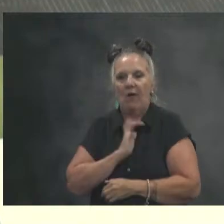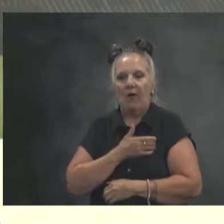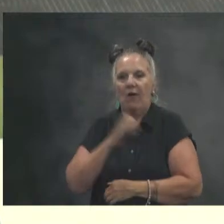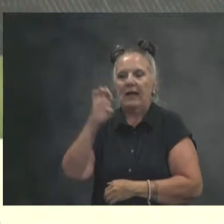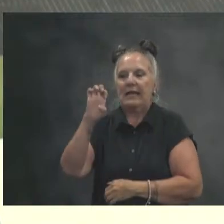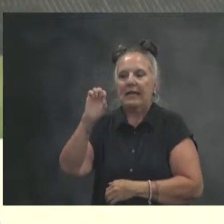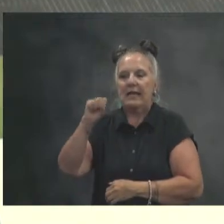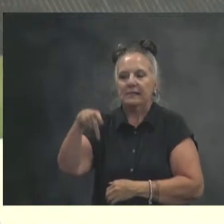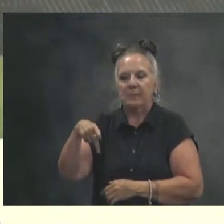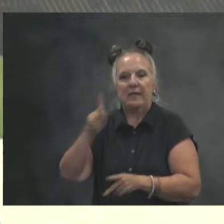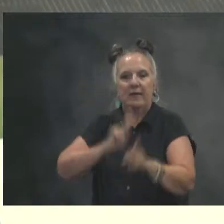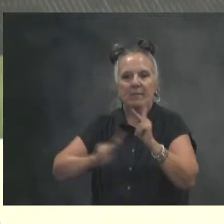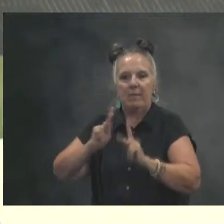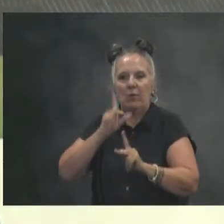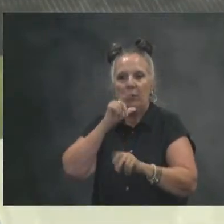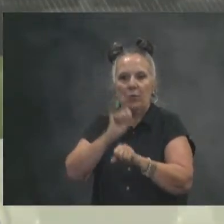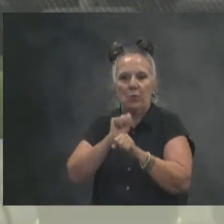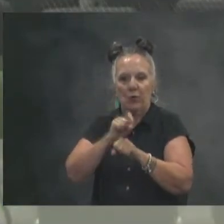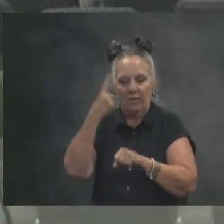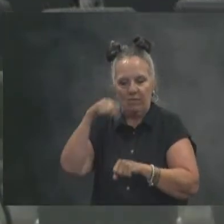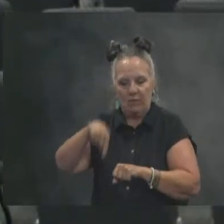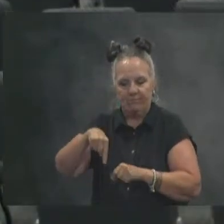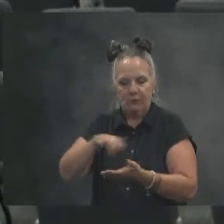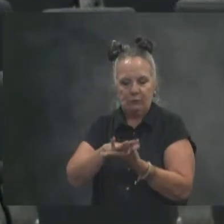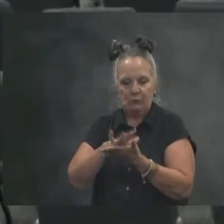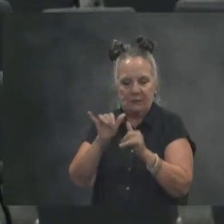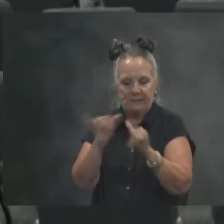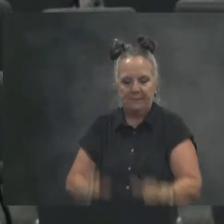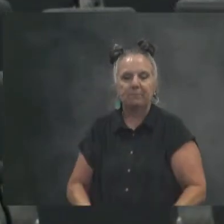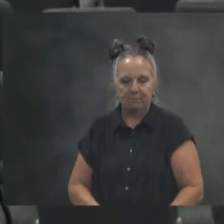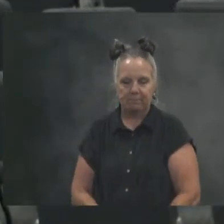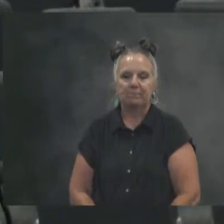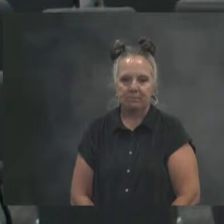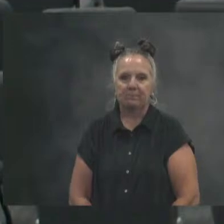ESPs. Thank you. Thank you.